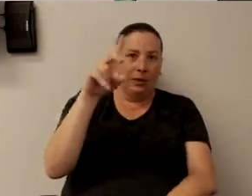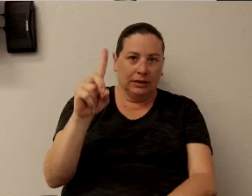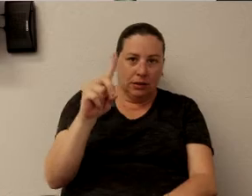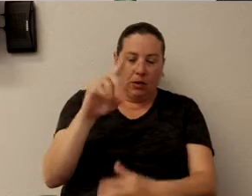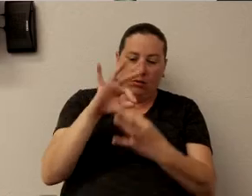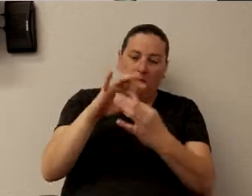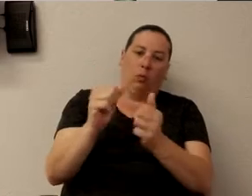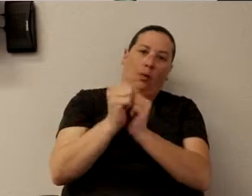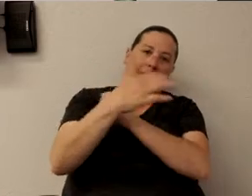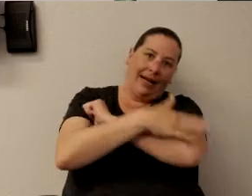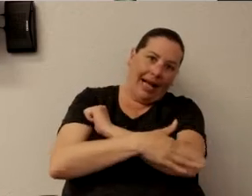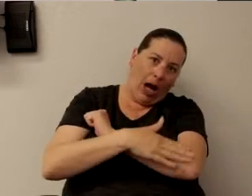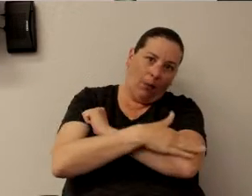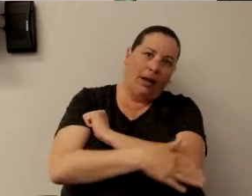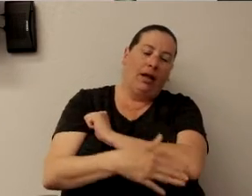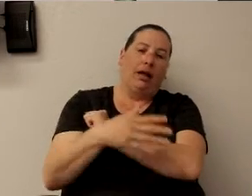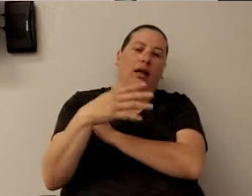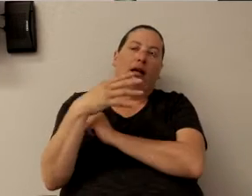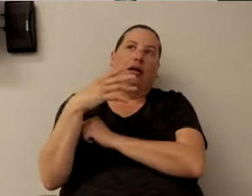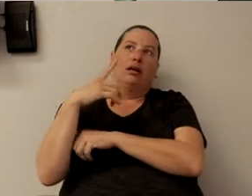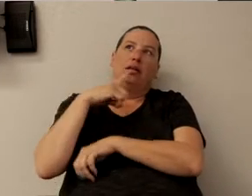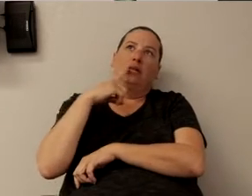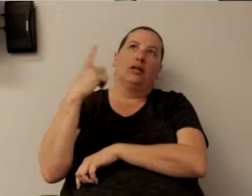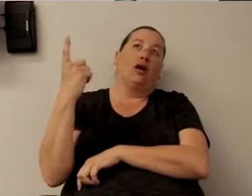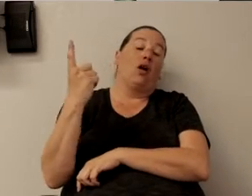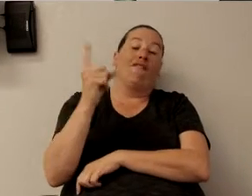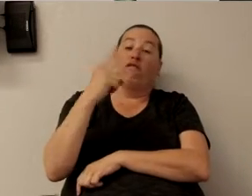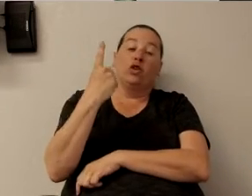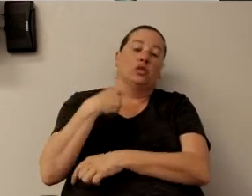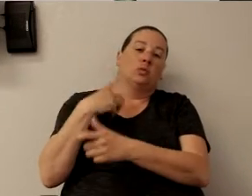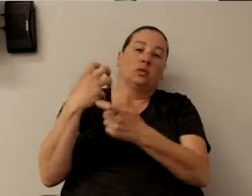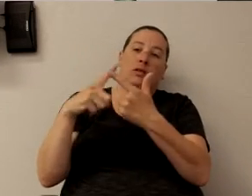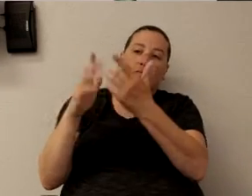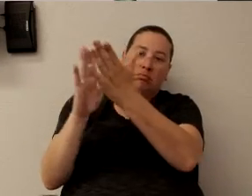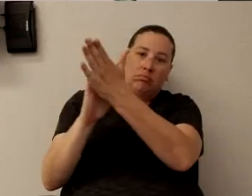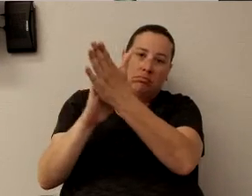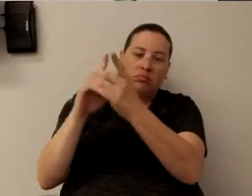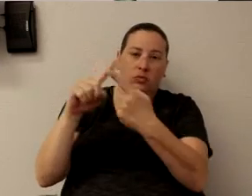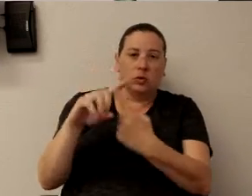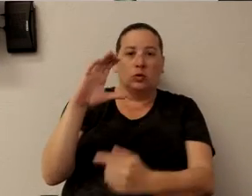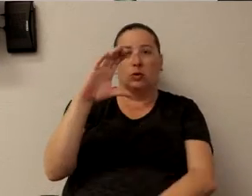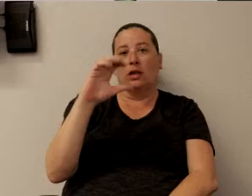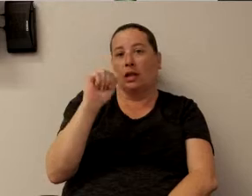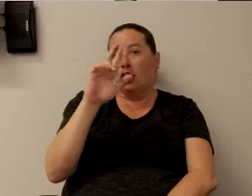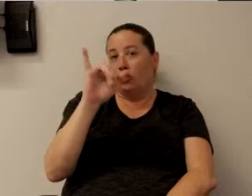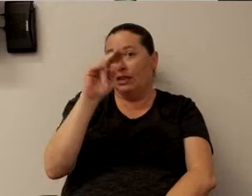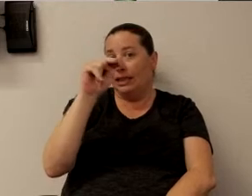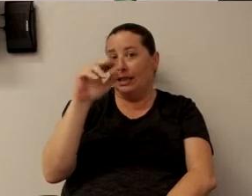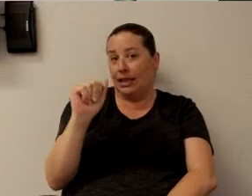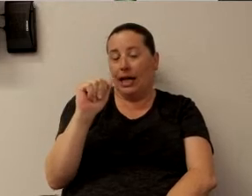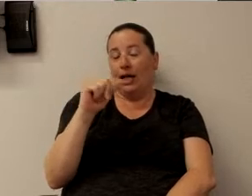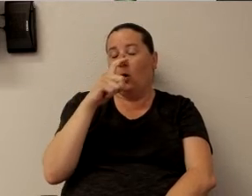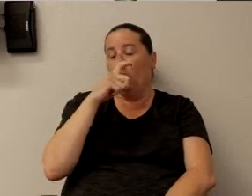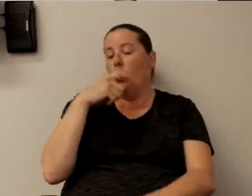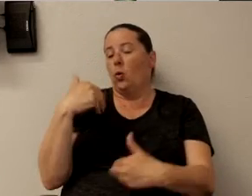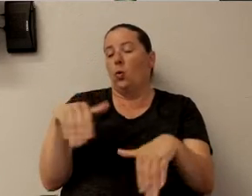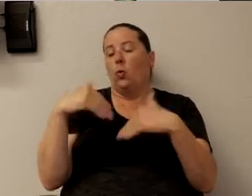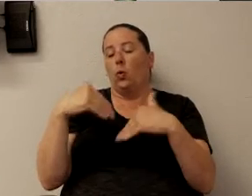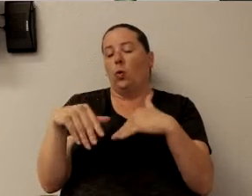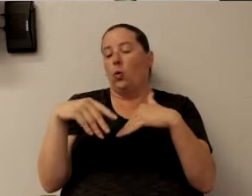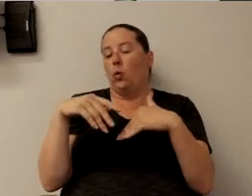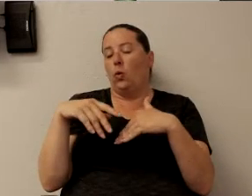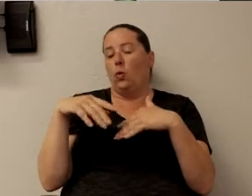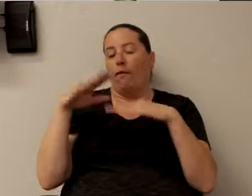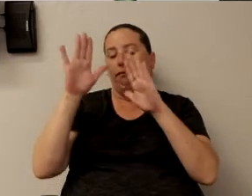county, and just always a big shout out to Carrie Nowitzki, who is doing some phenomenal work